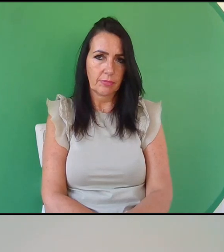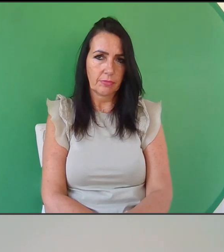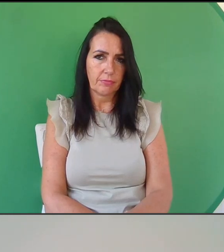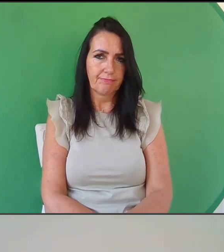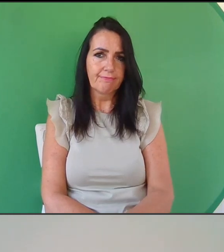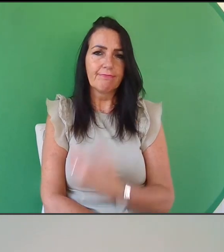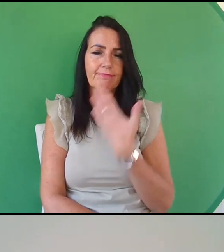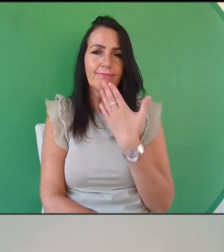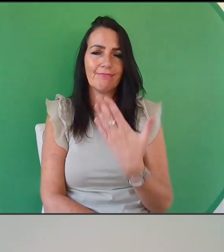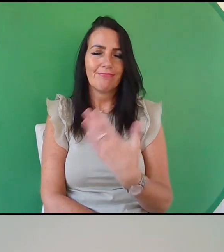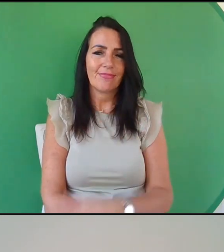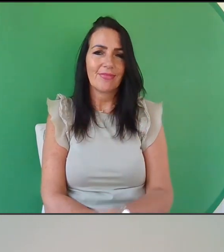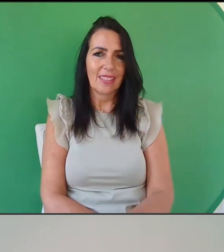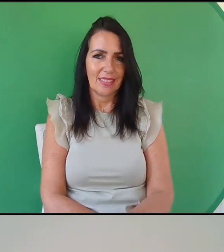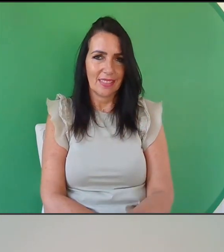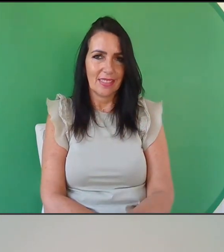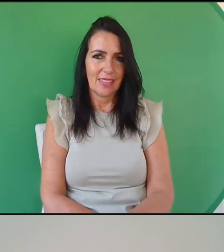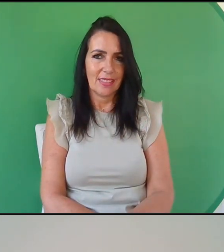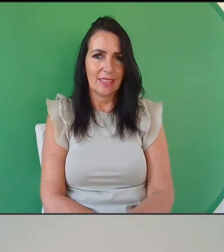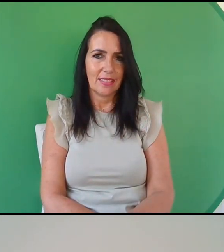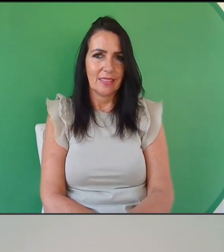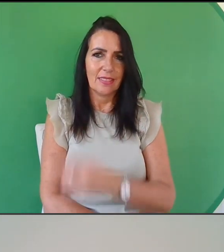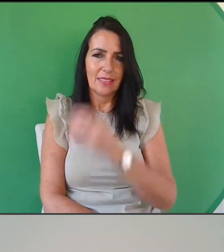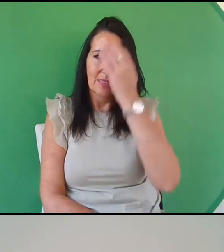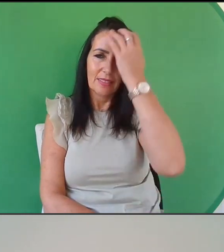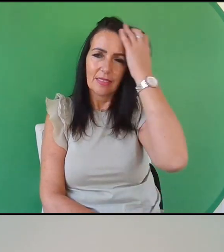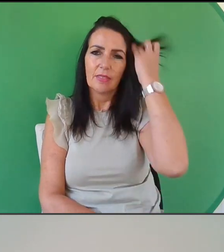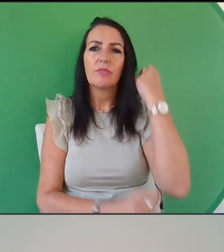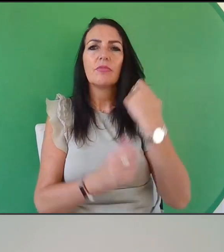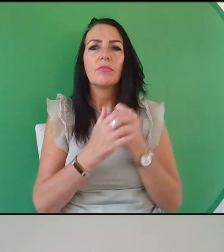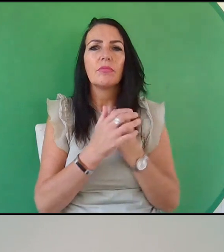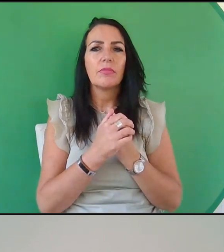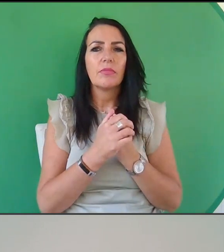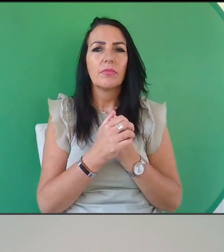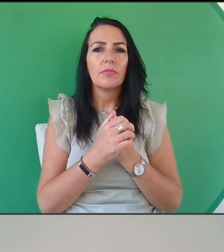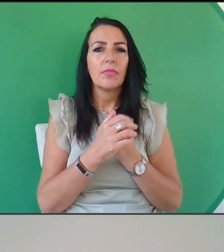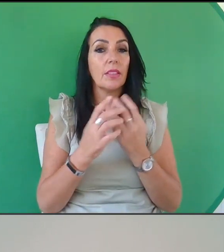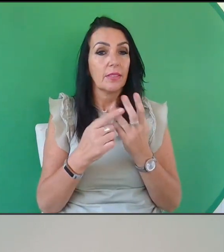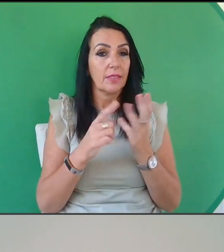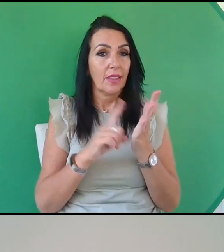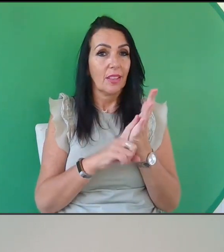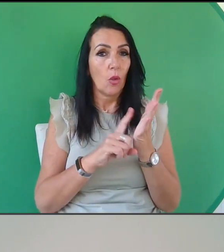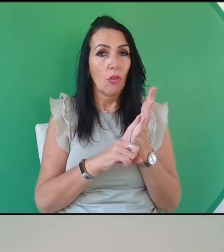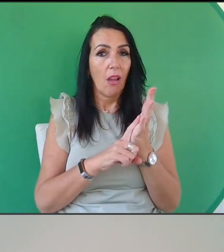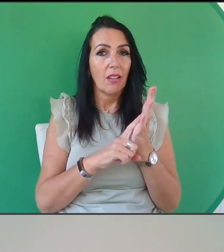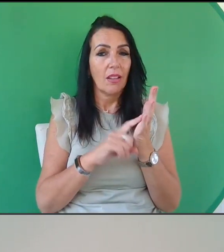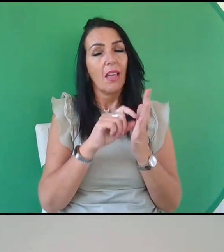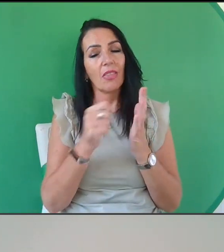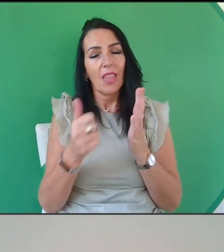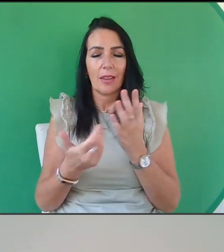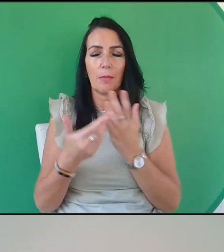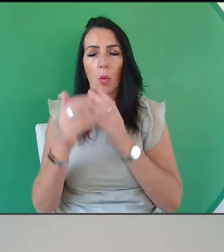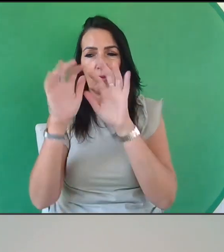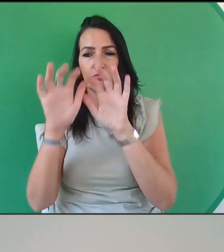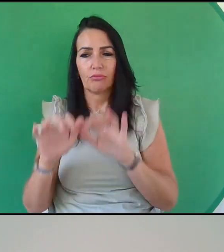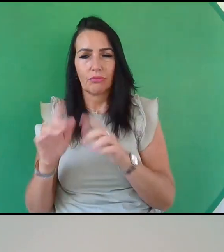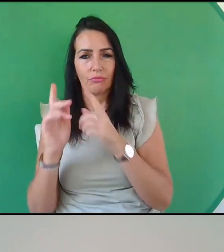Brilliant, thank you, Lucy. I think I've got a final pre-submitted question for yourself, Laura, and then we have got some questions coming through on